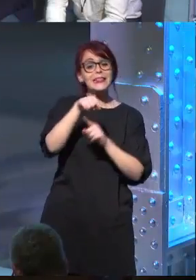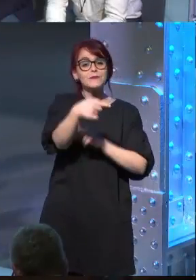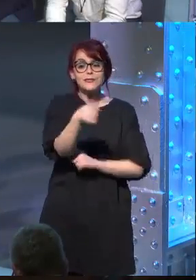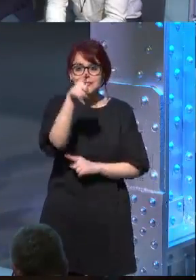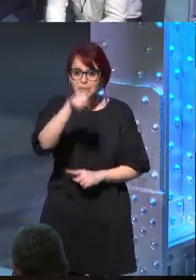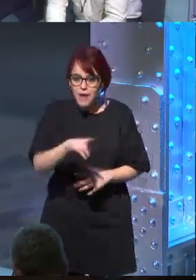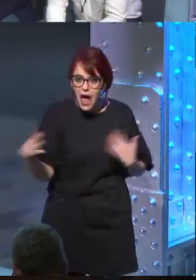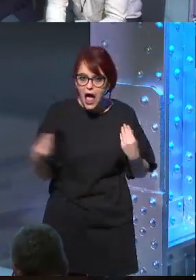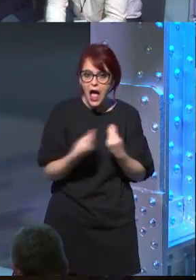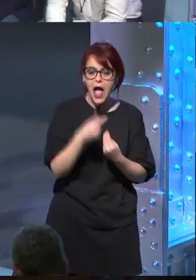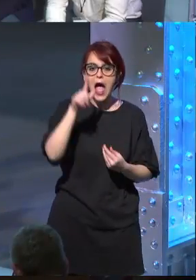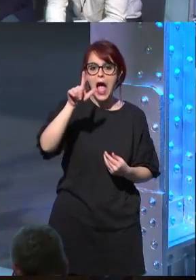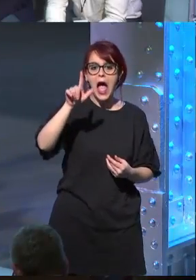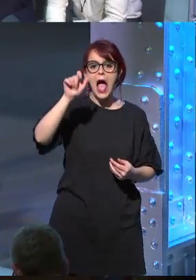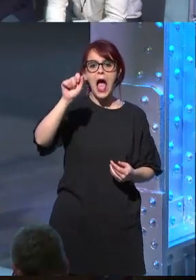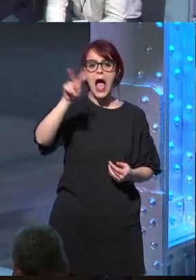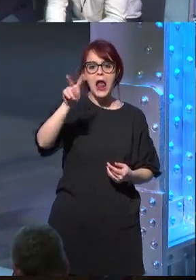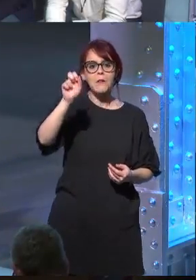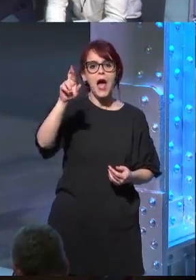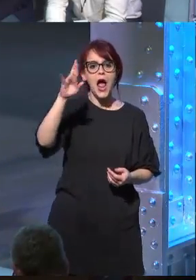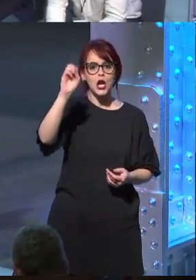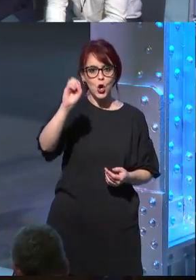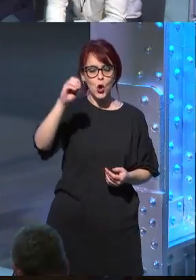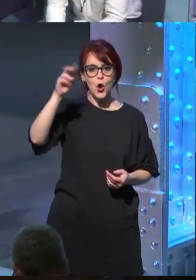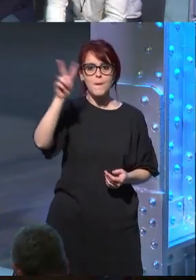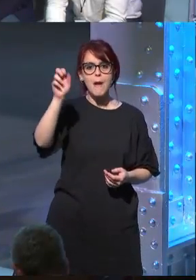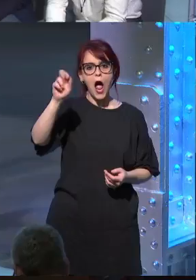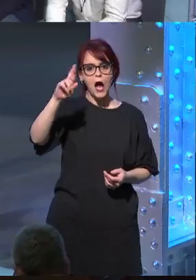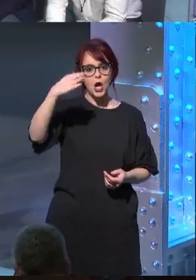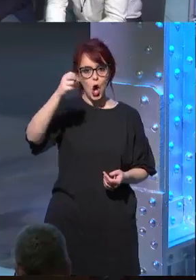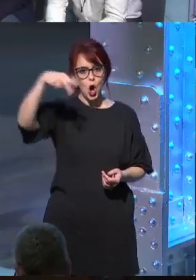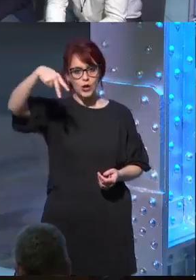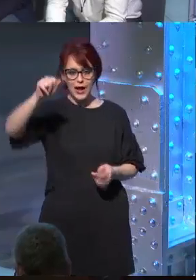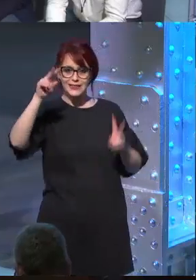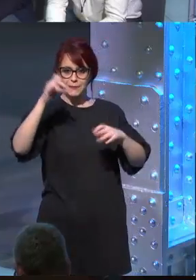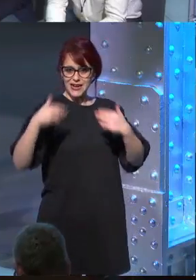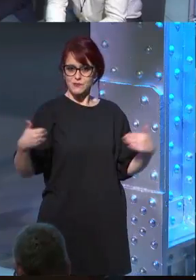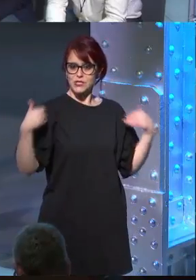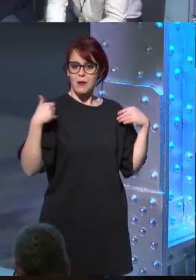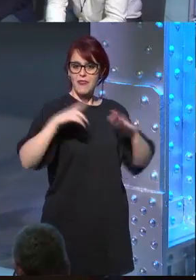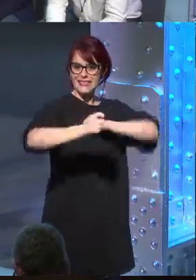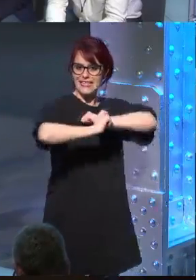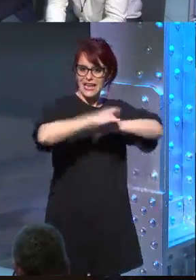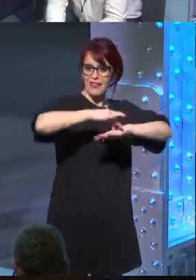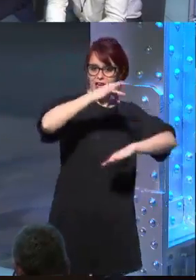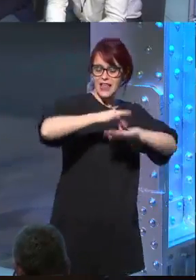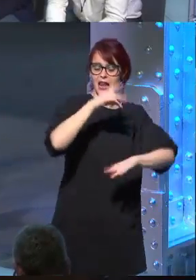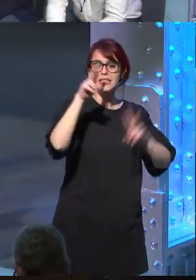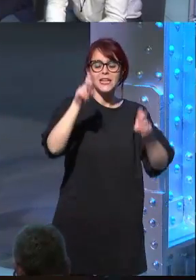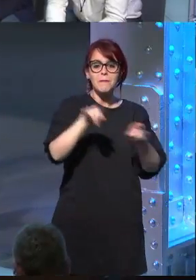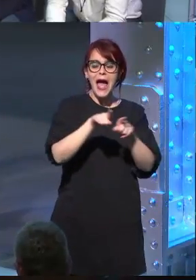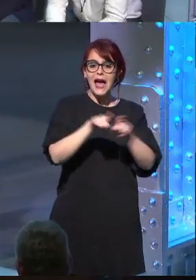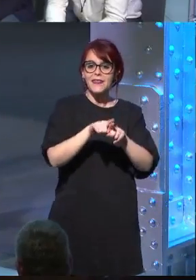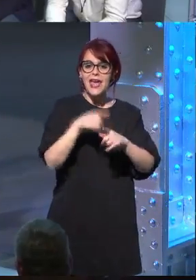who wins this sort of contest. Then we have Álvaro Barona, who's an expert in communication design